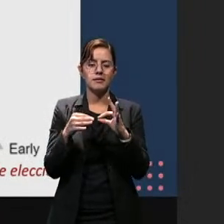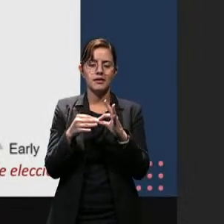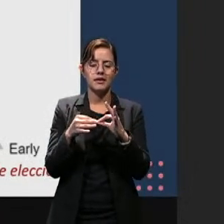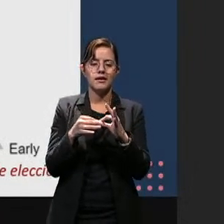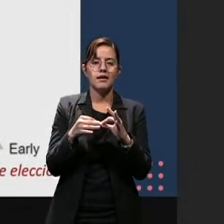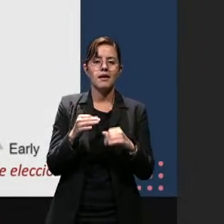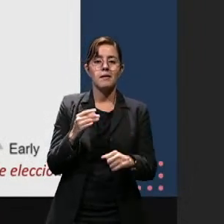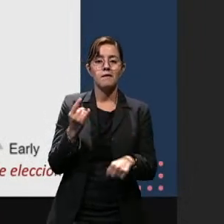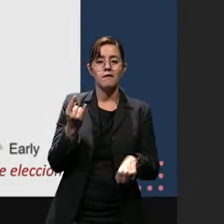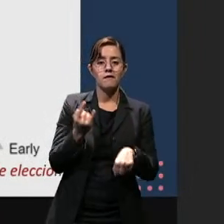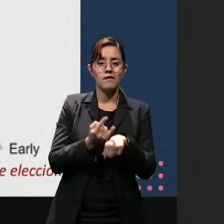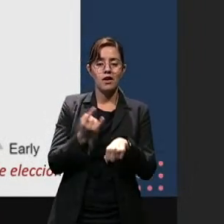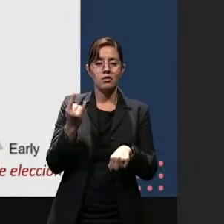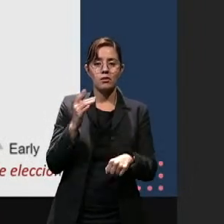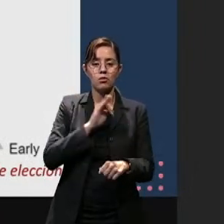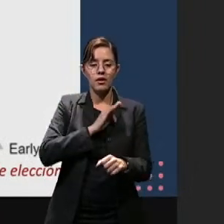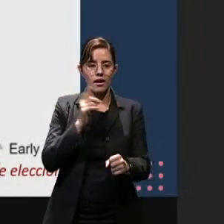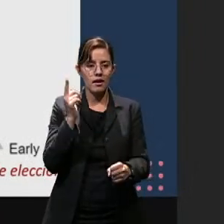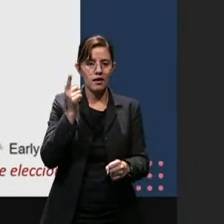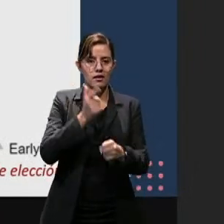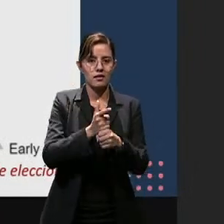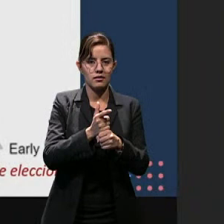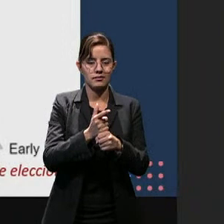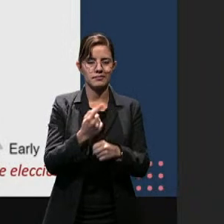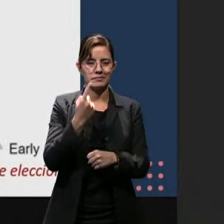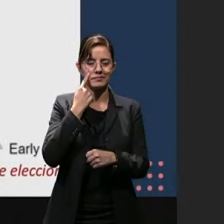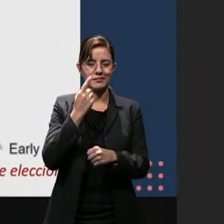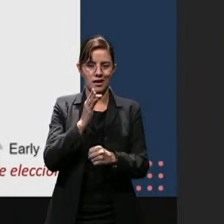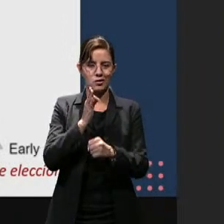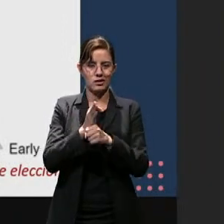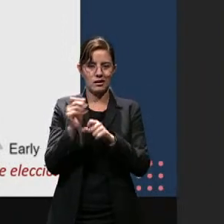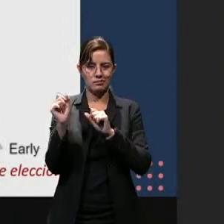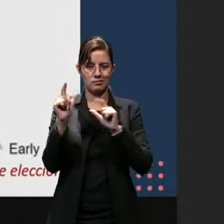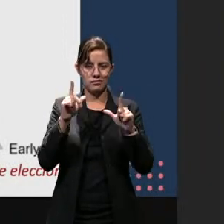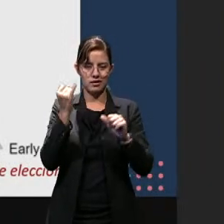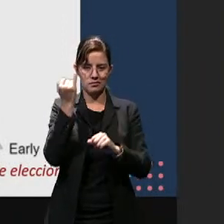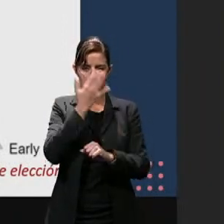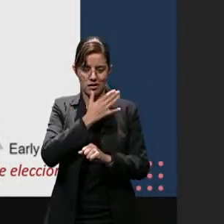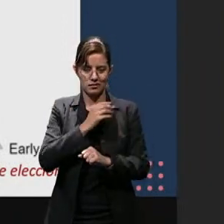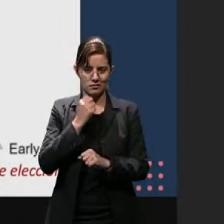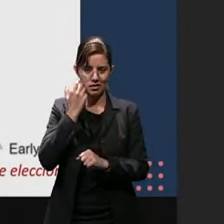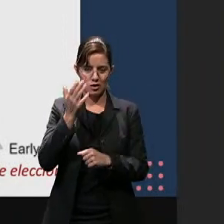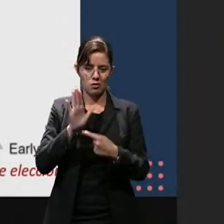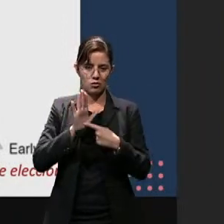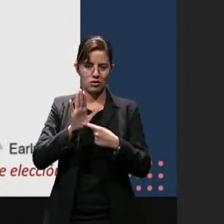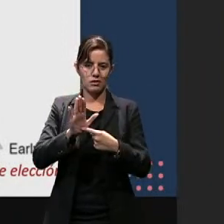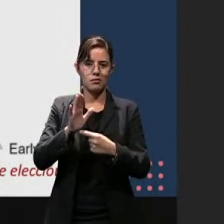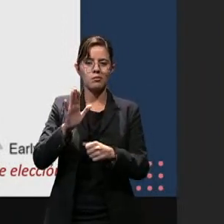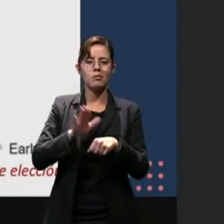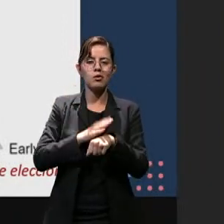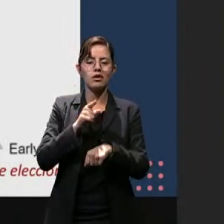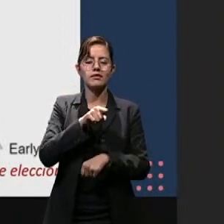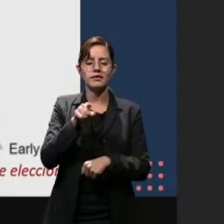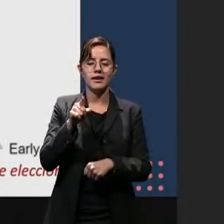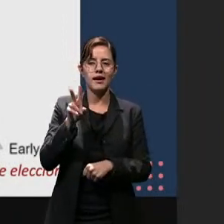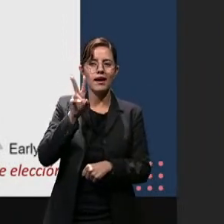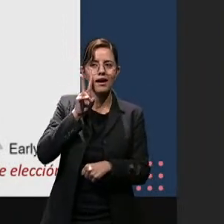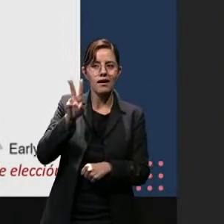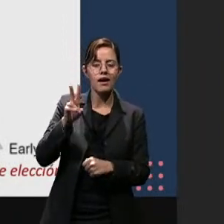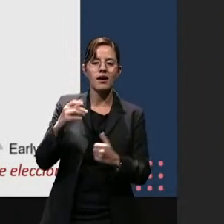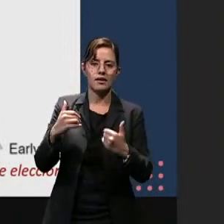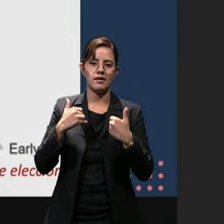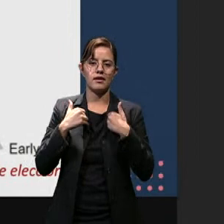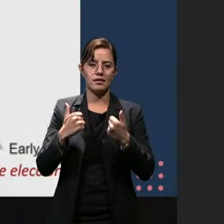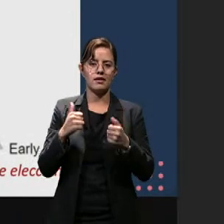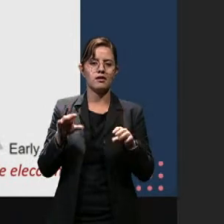slides that I'd like to share because it tells us how voters in the United States have changed when and where they vote,